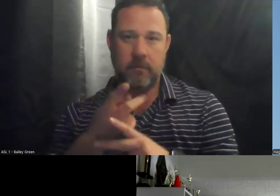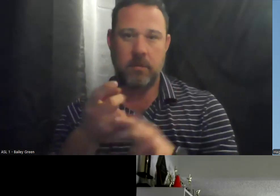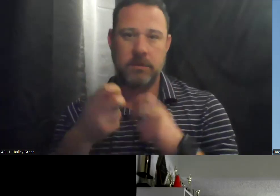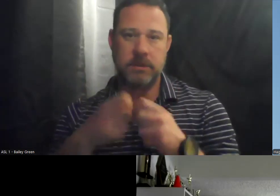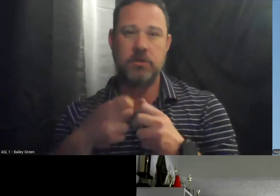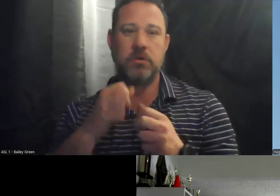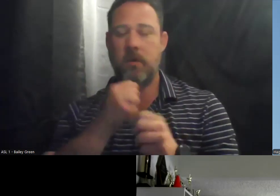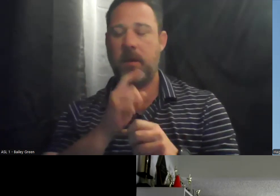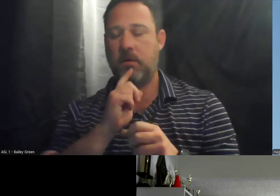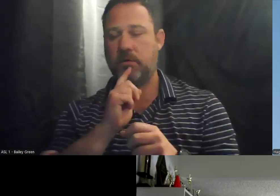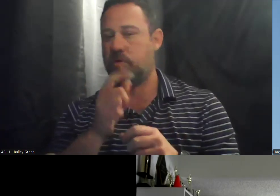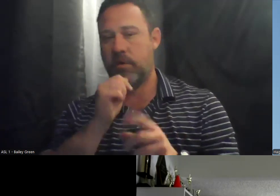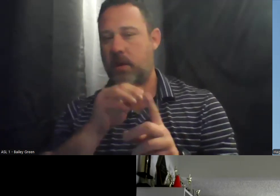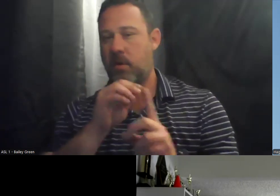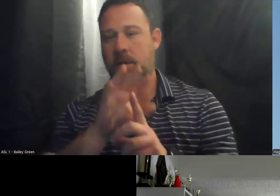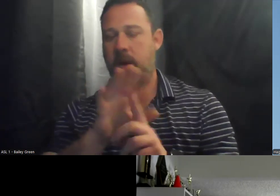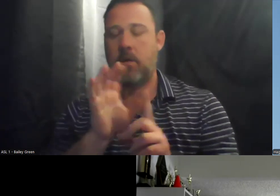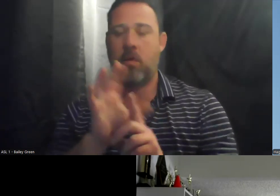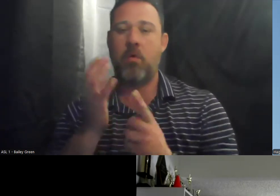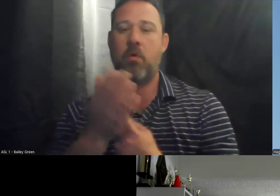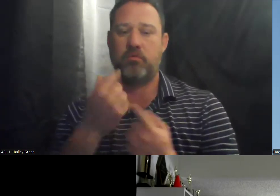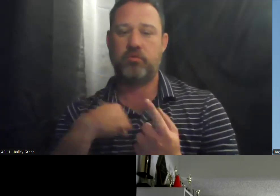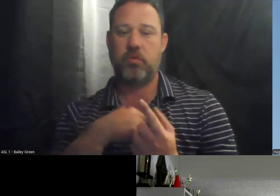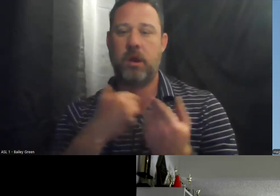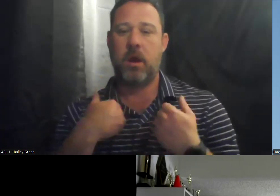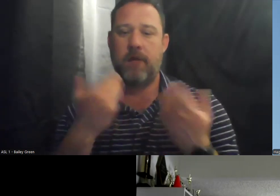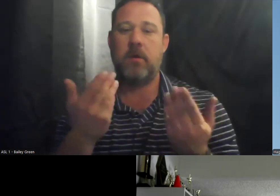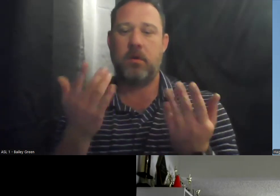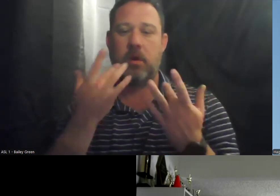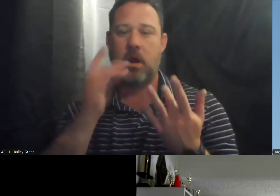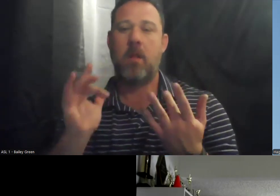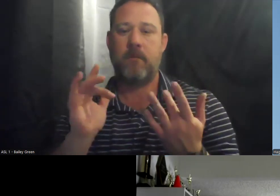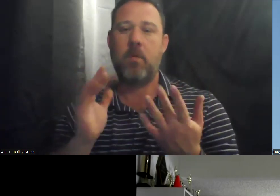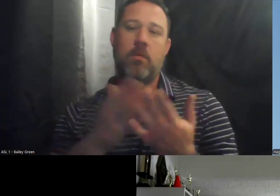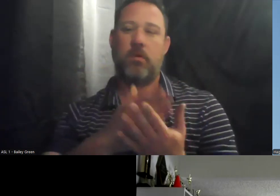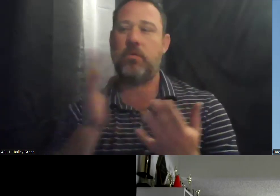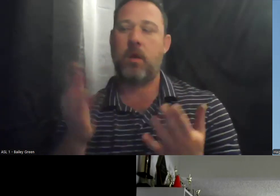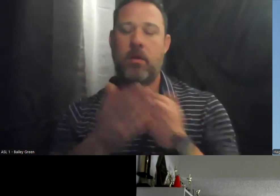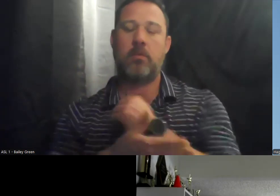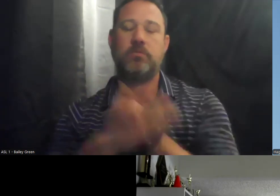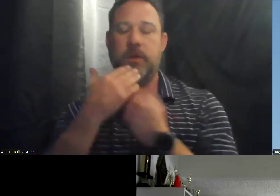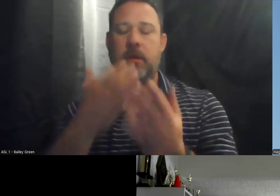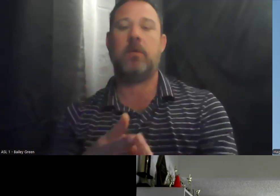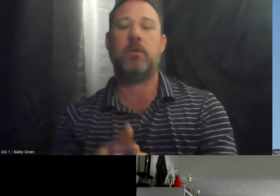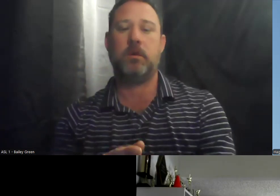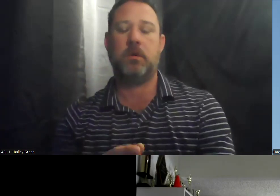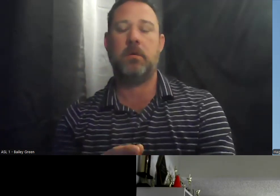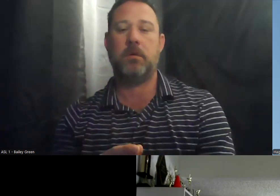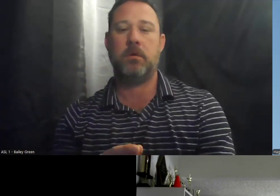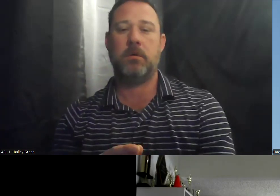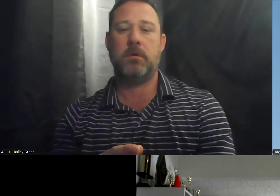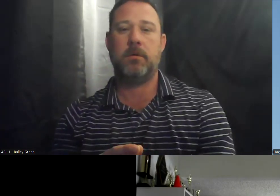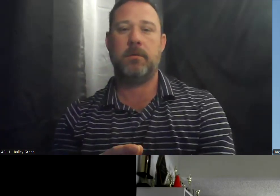sure they don't impact the culture that we have here in California and really throughout this country. Thank you.